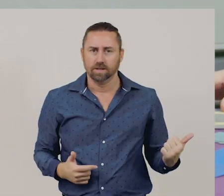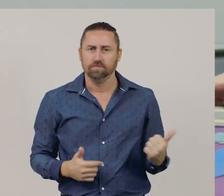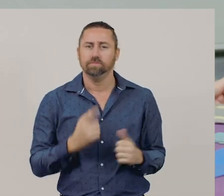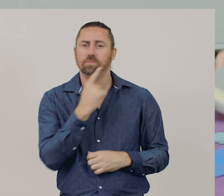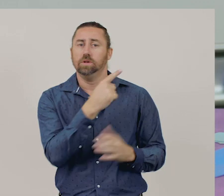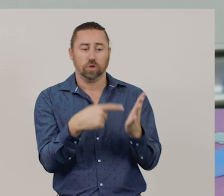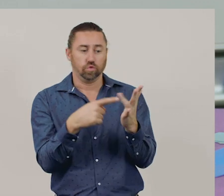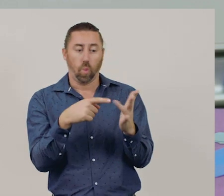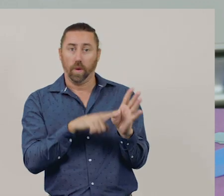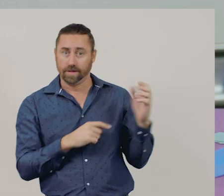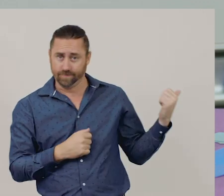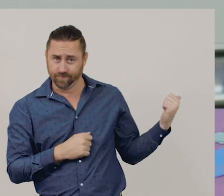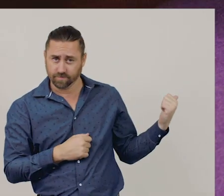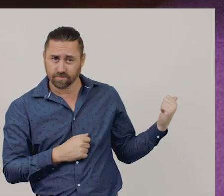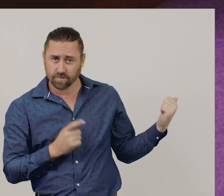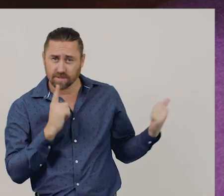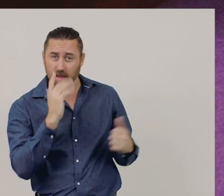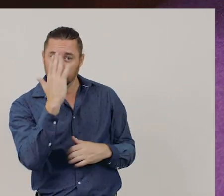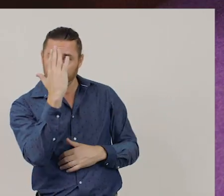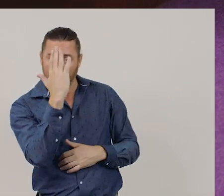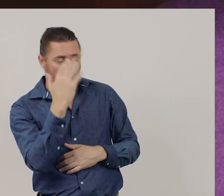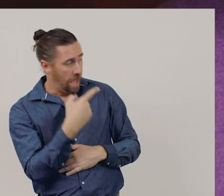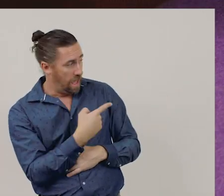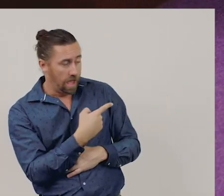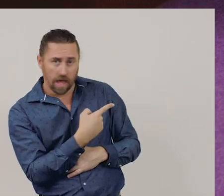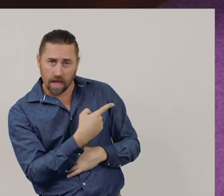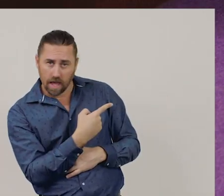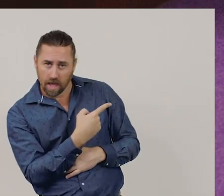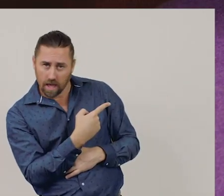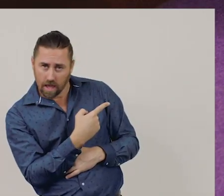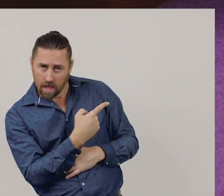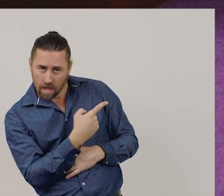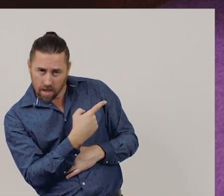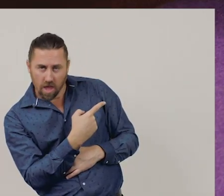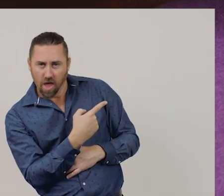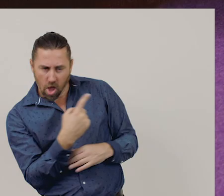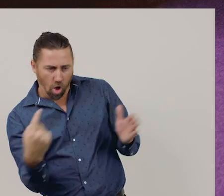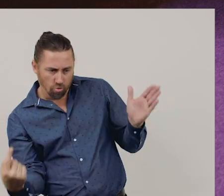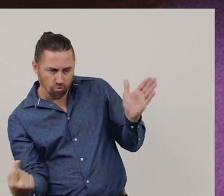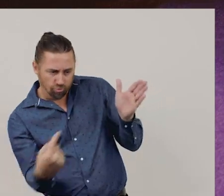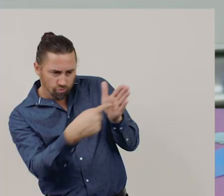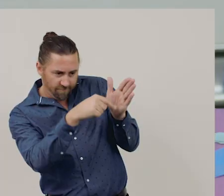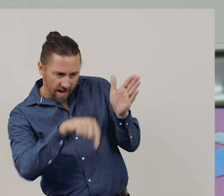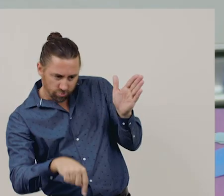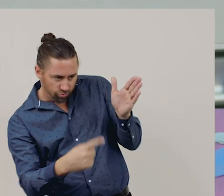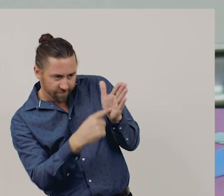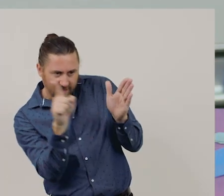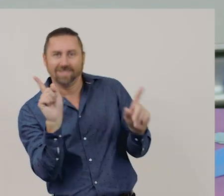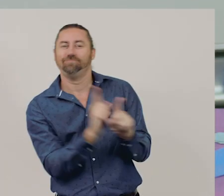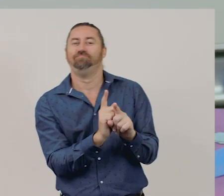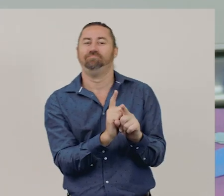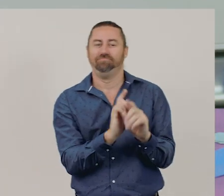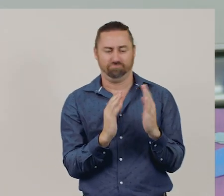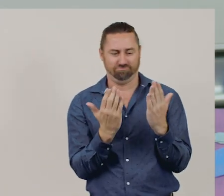the mirror, we can see that it has reflectional symmetry. Look at